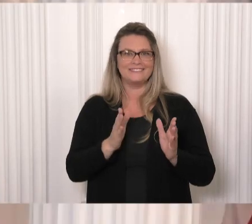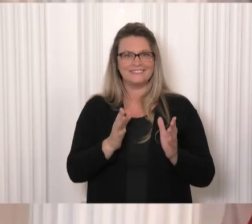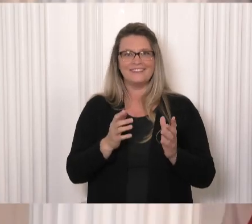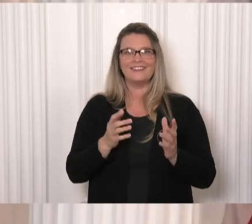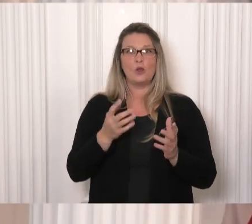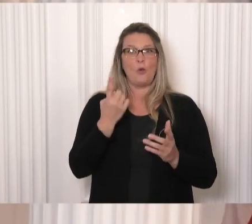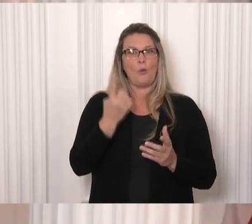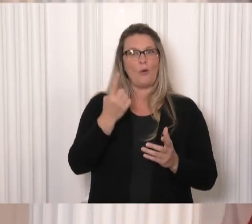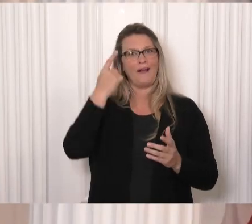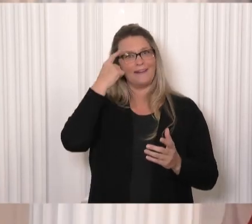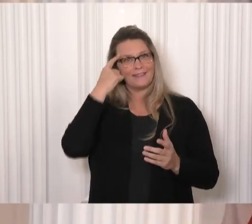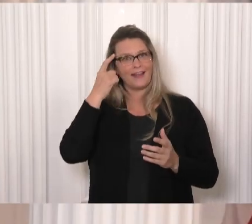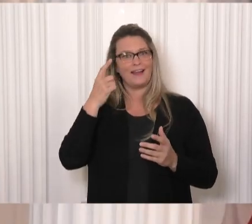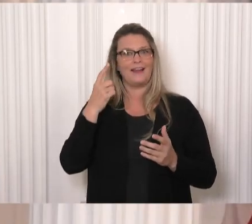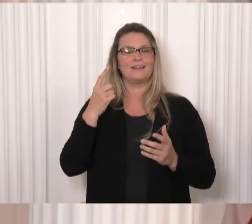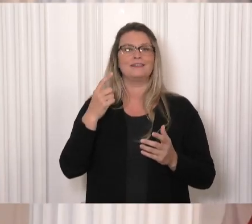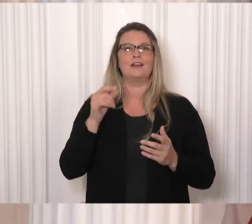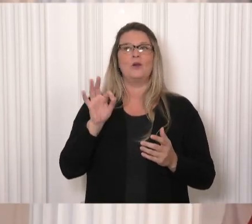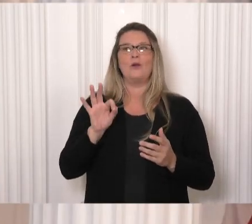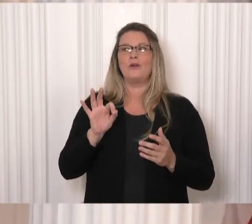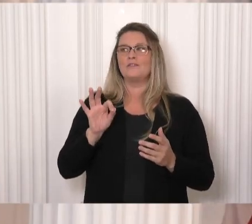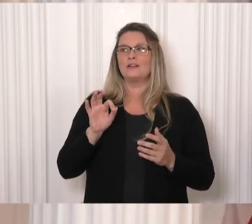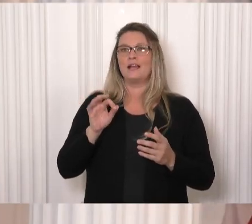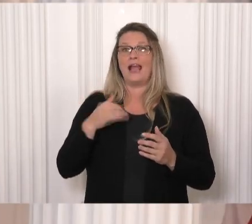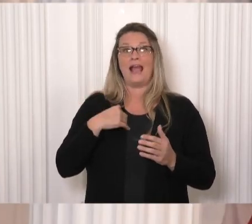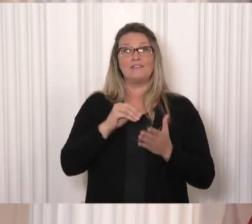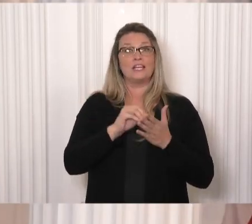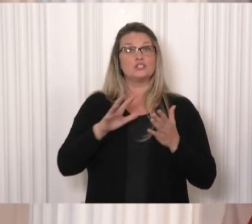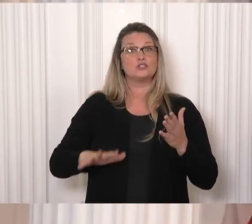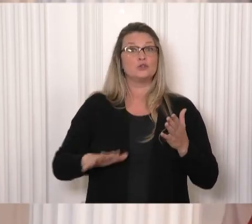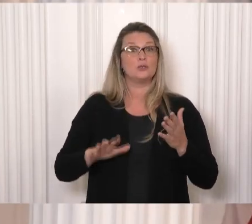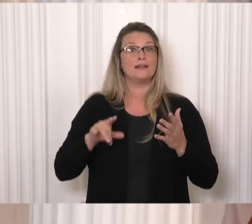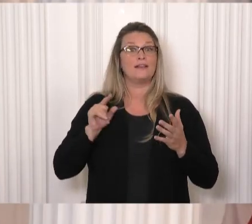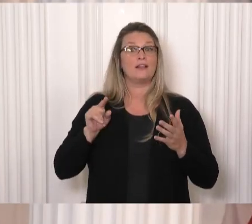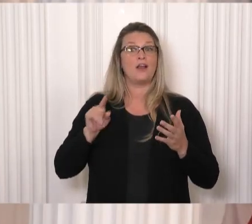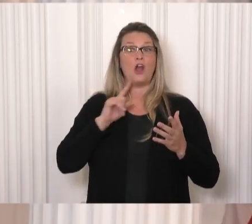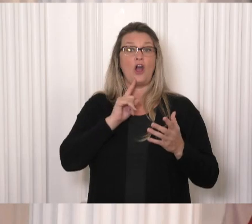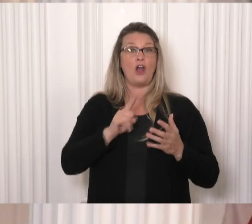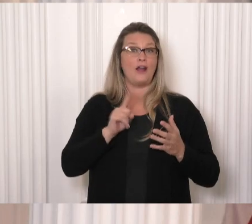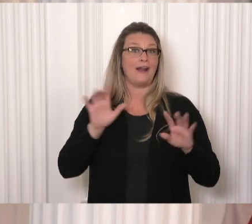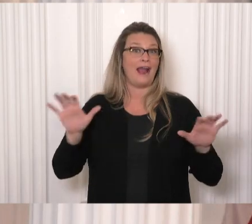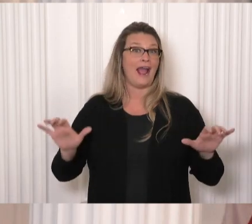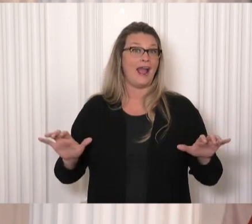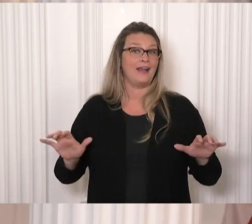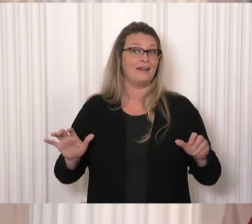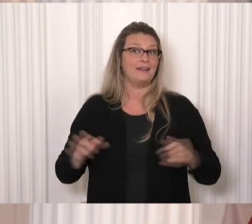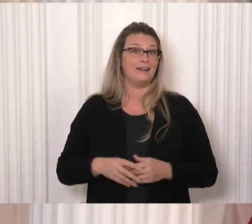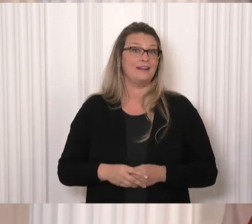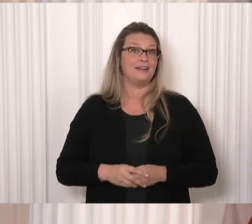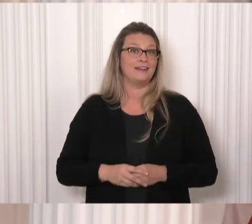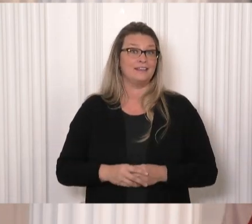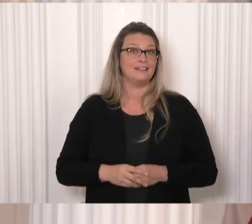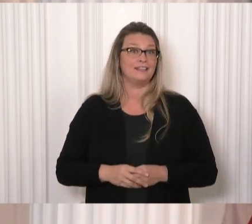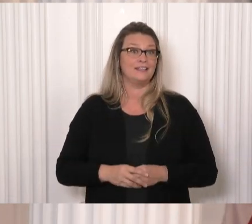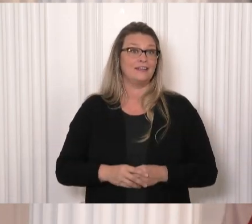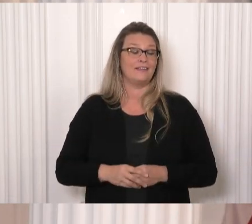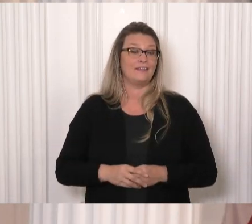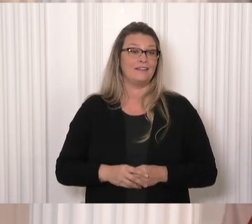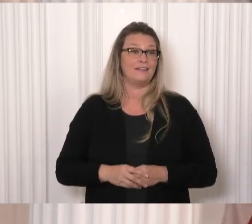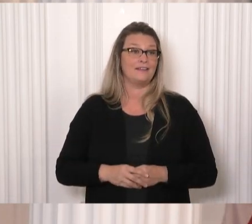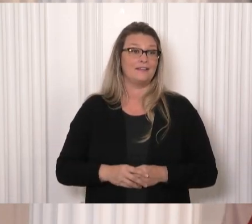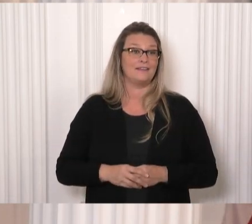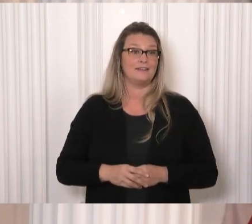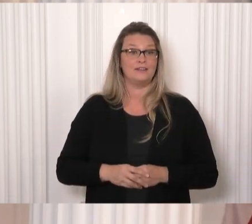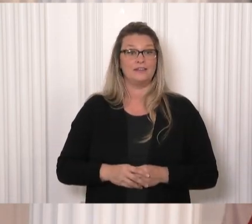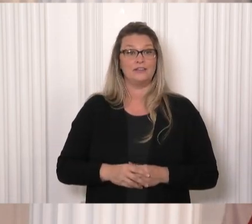thoughts with not having med students in clinical services right now is that they actually are able to, some of the supplies, equipment that we